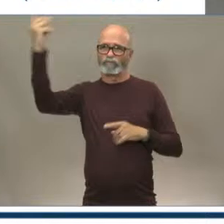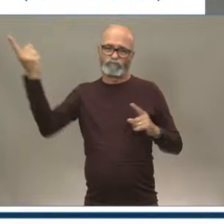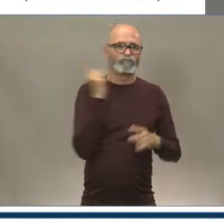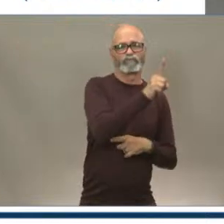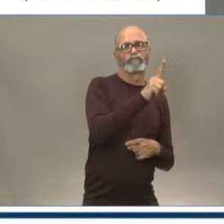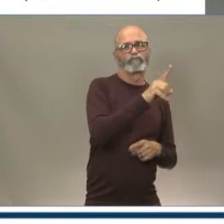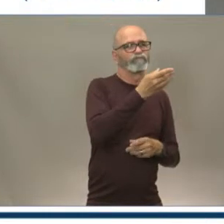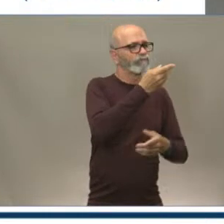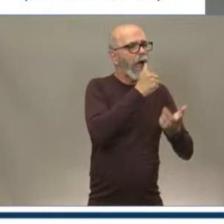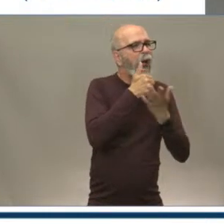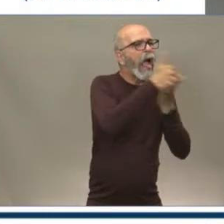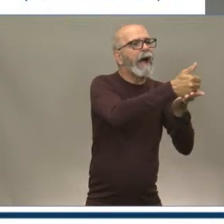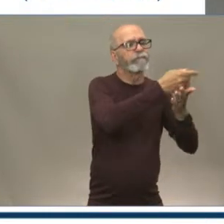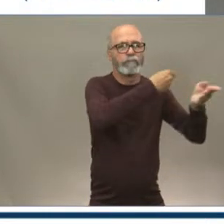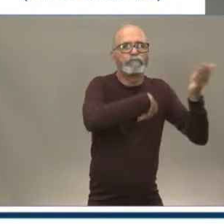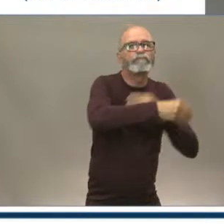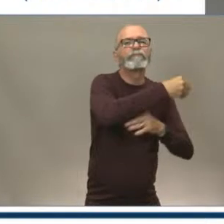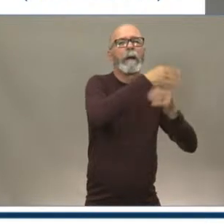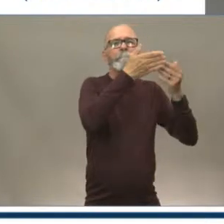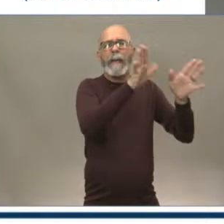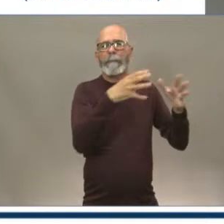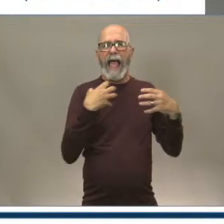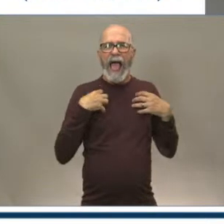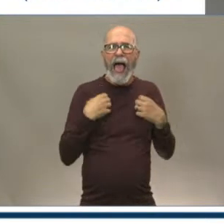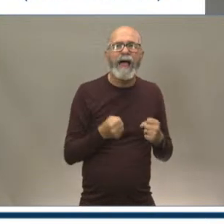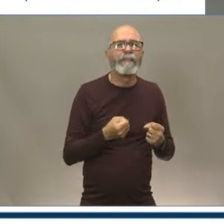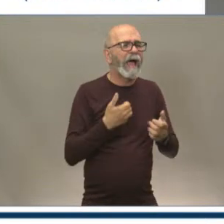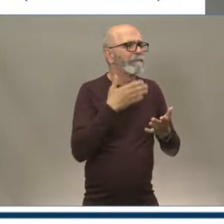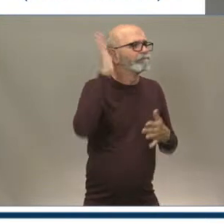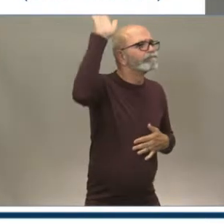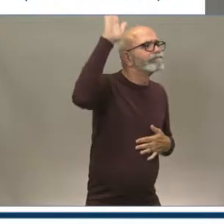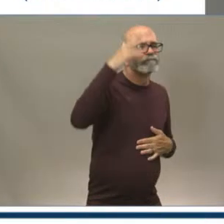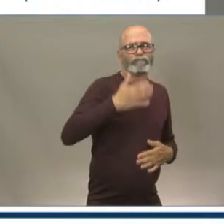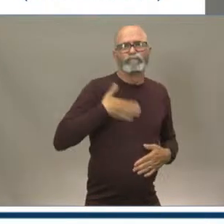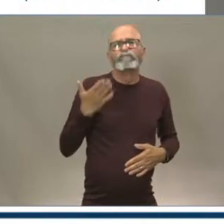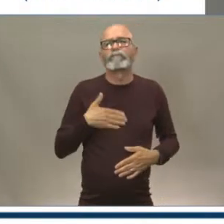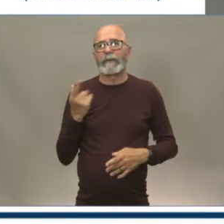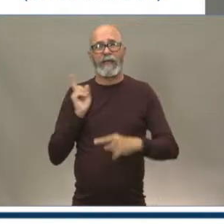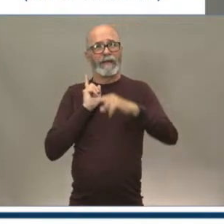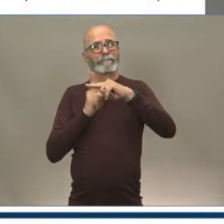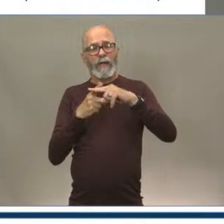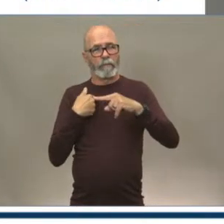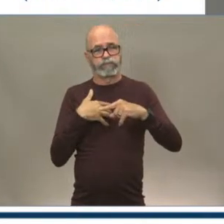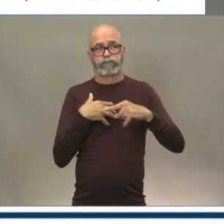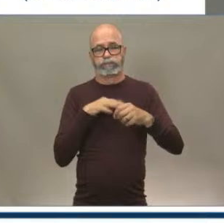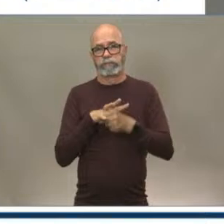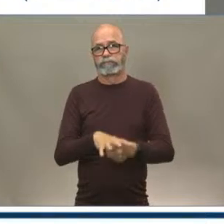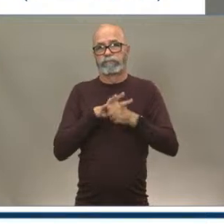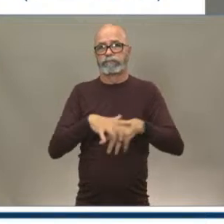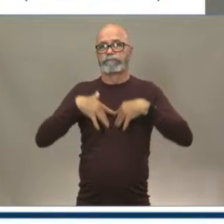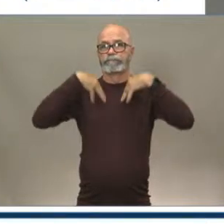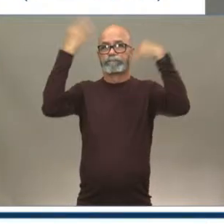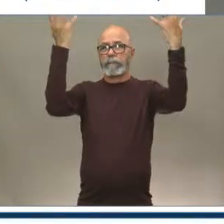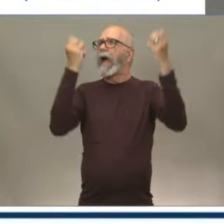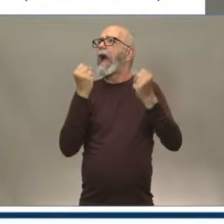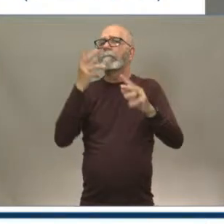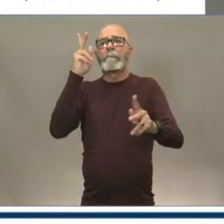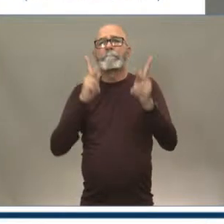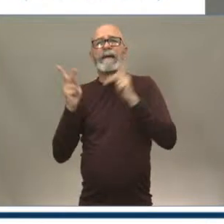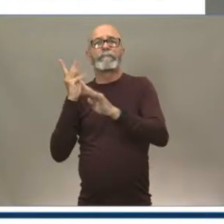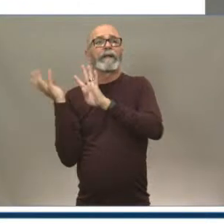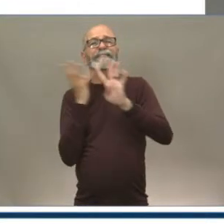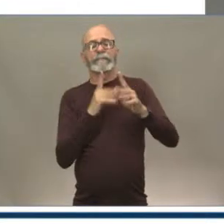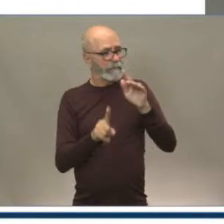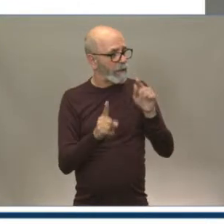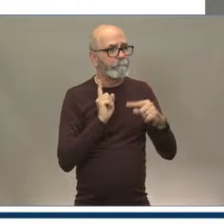help public health. Despite all that, we are being overwhelmed by the number of cases and the number of tests that we have. It's just